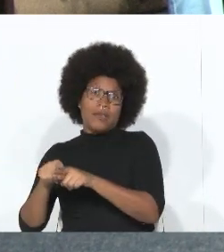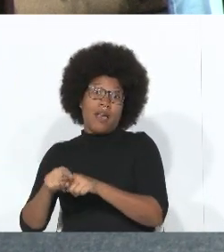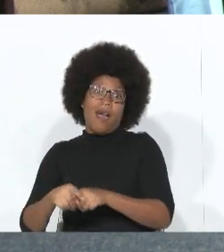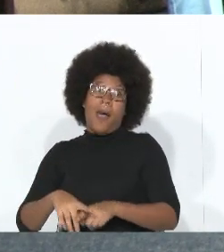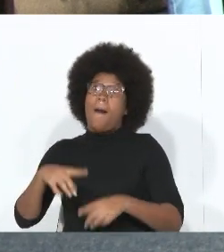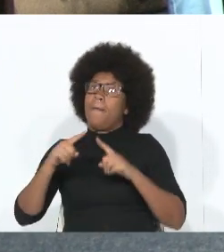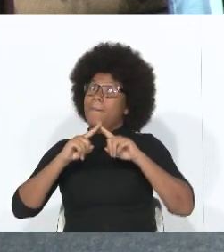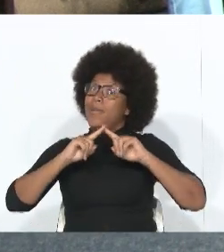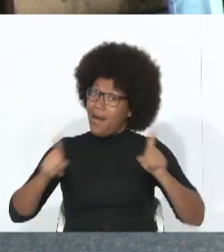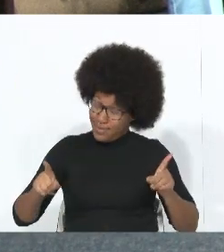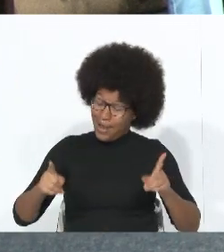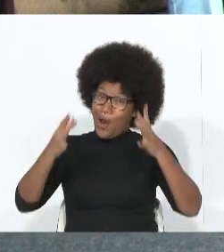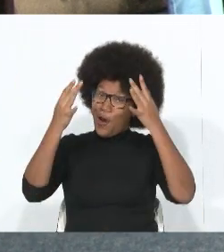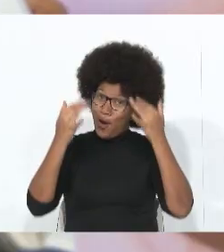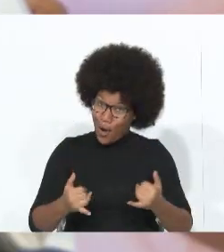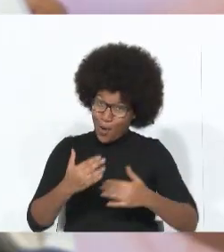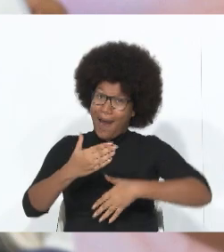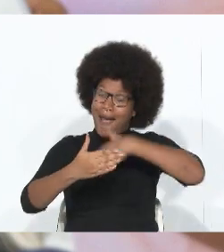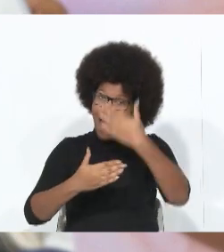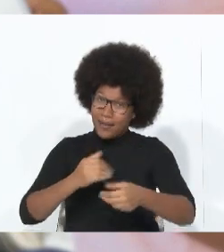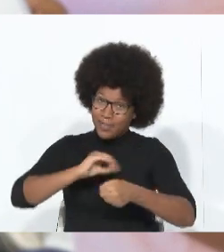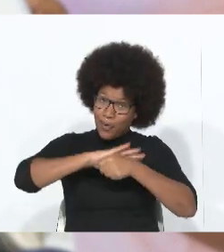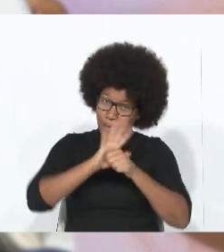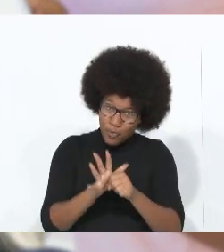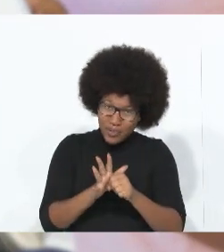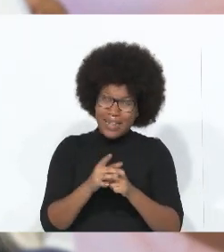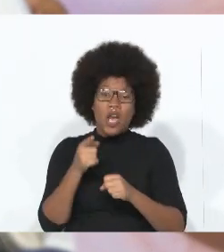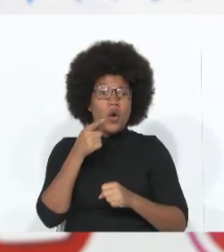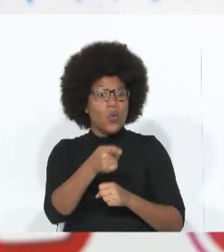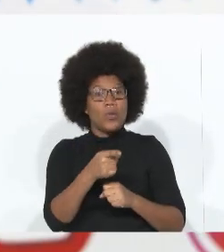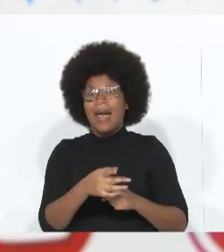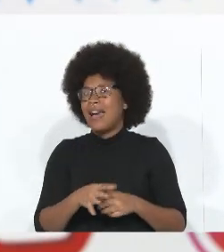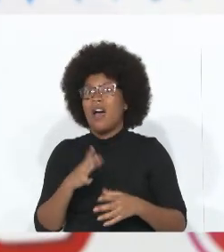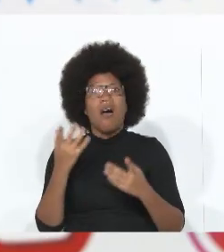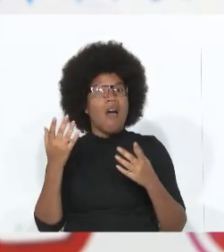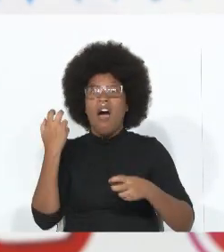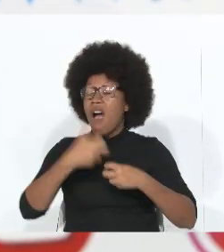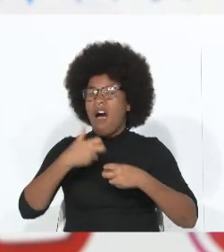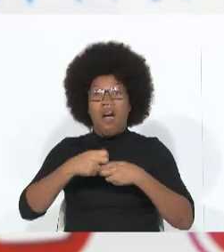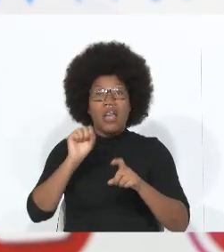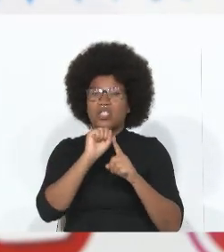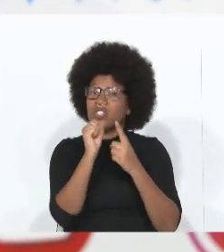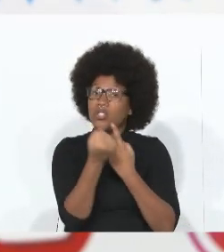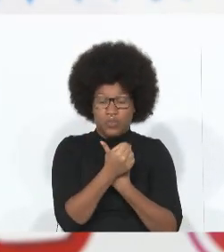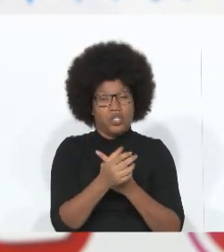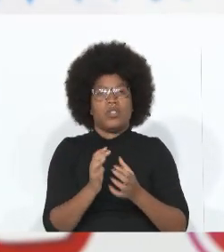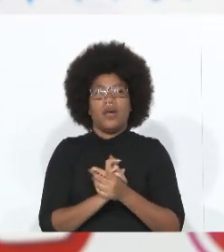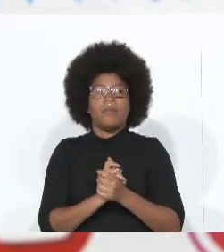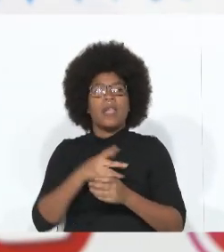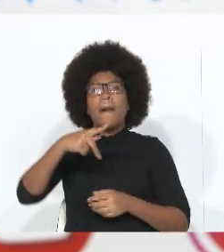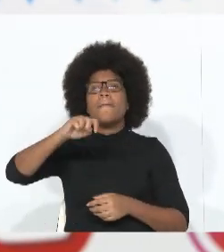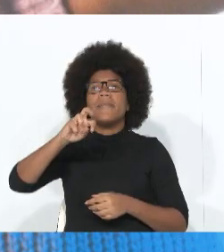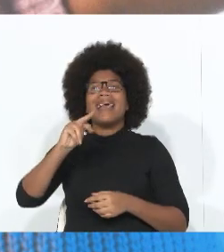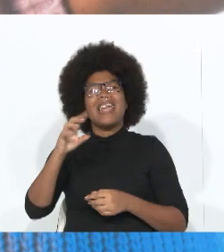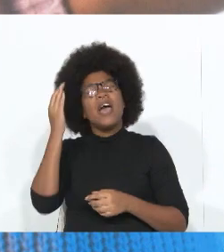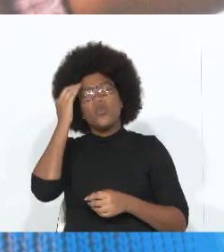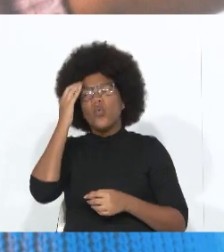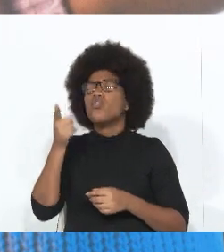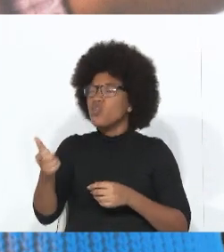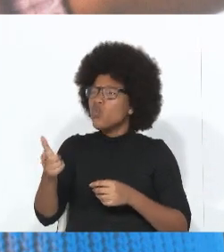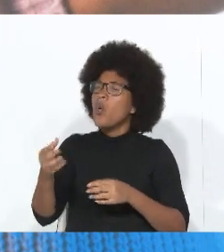global pandemic, we were forced into a position. Penny, I know you were pretty active in that space as well. Could you just tell us a